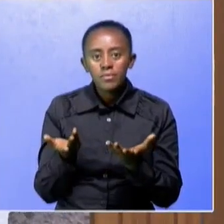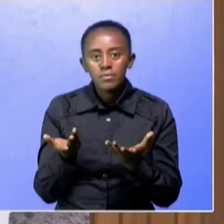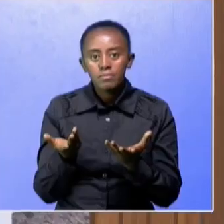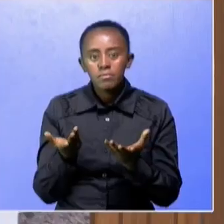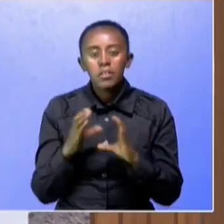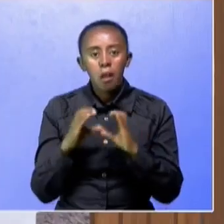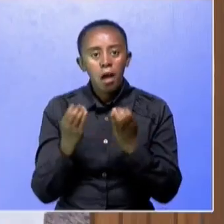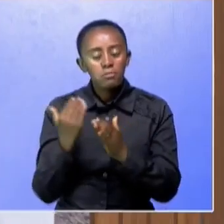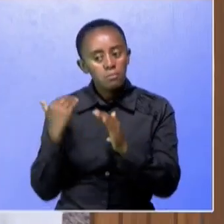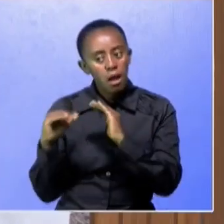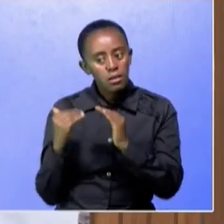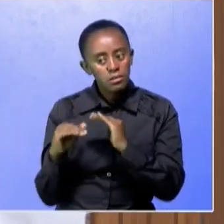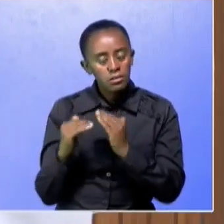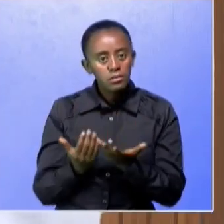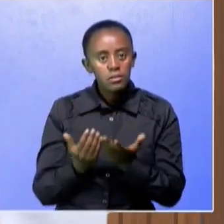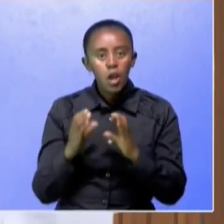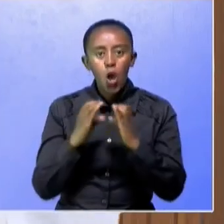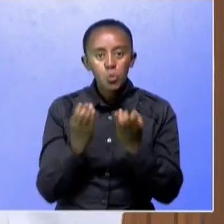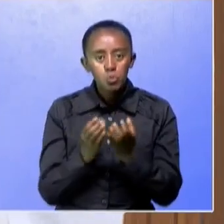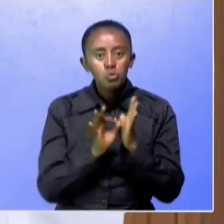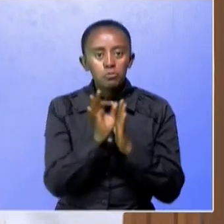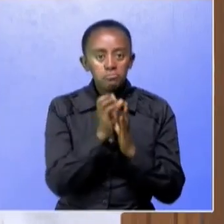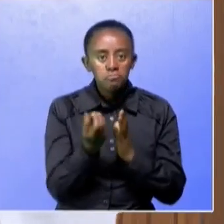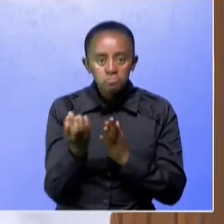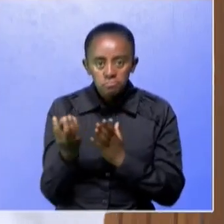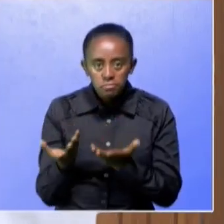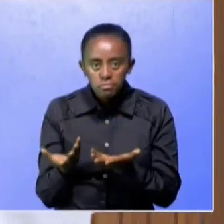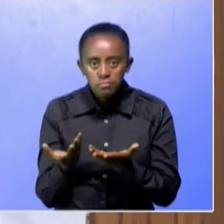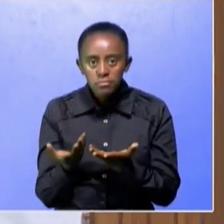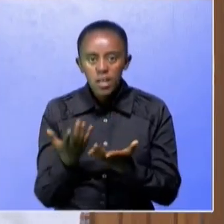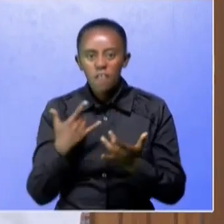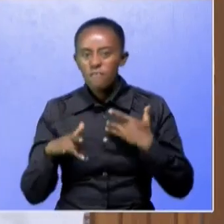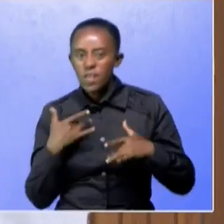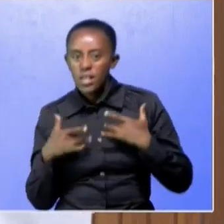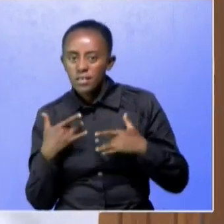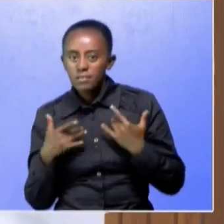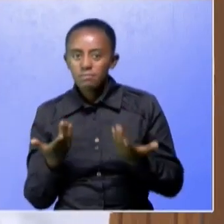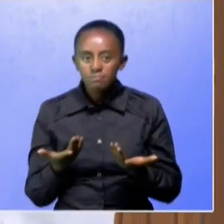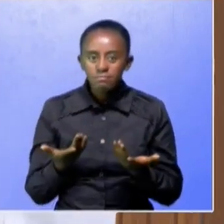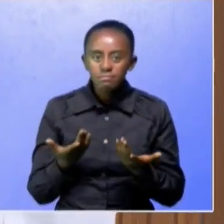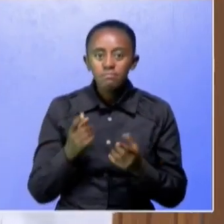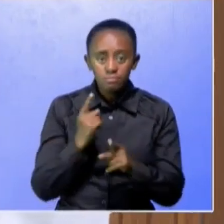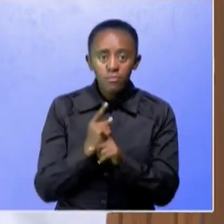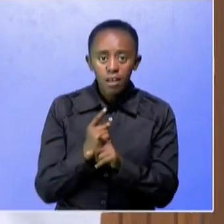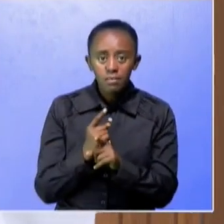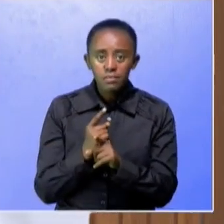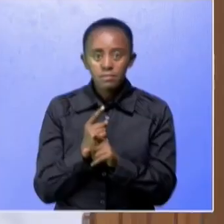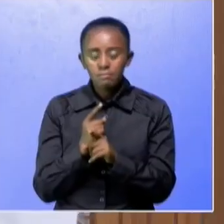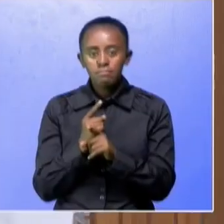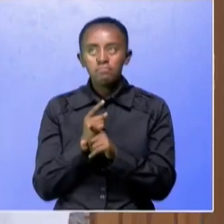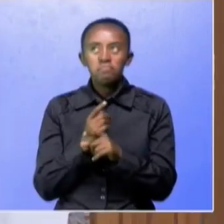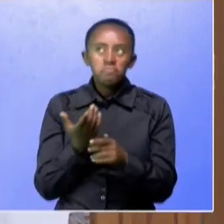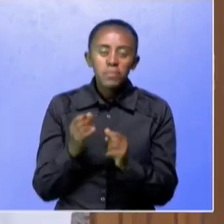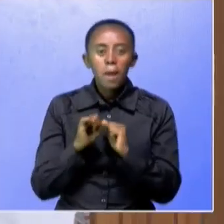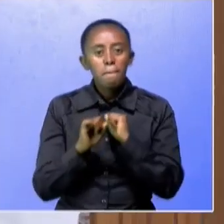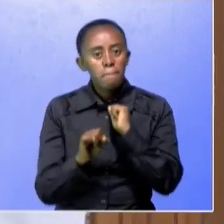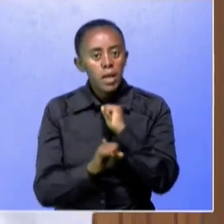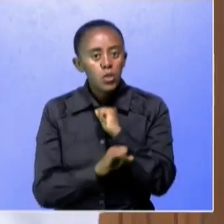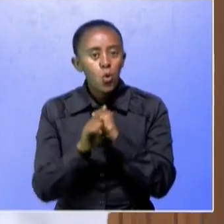Class-wise, right? Classroom. And based on their feelings, maybe, right? And based on